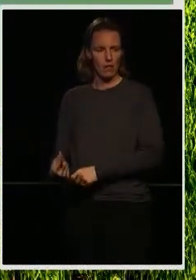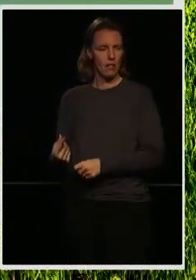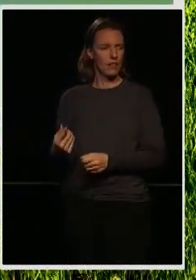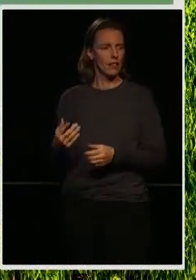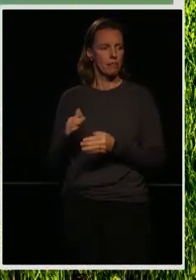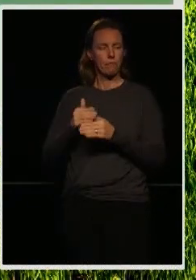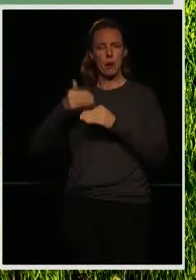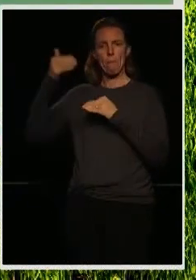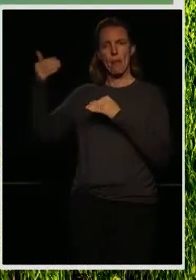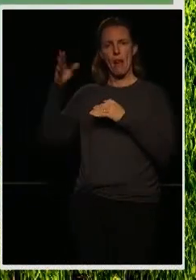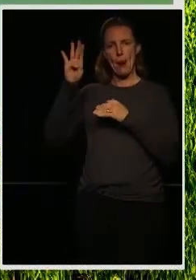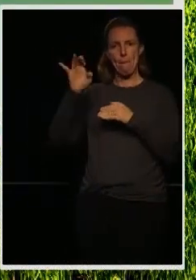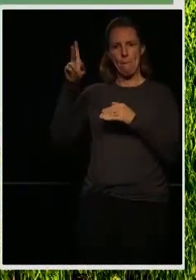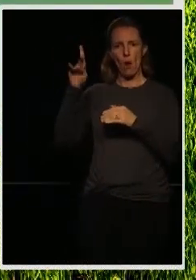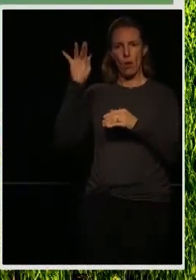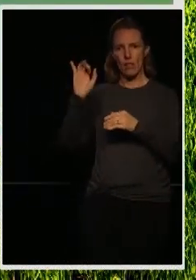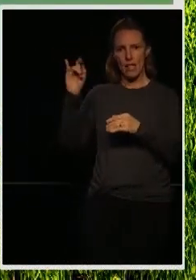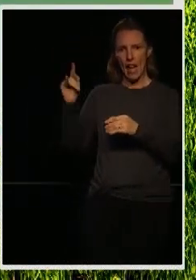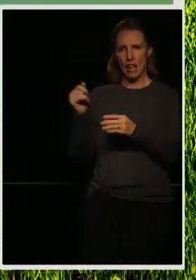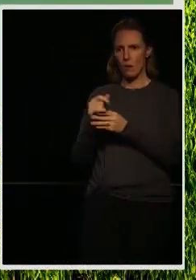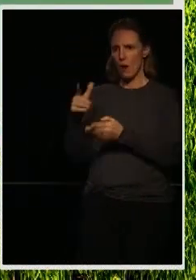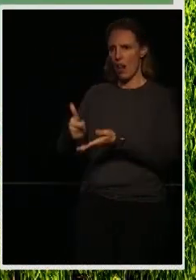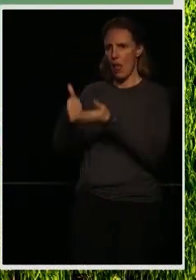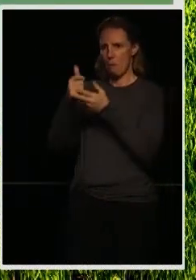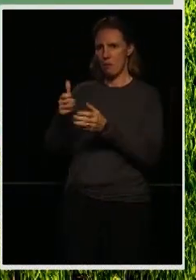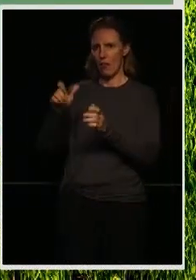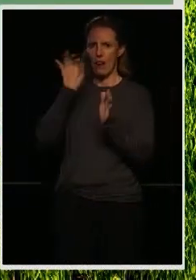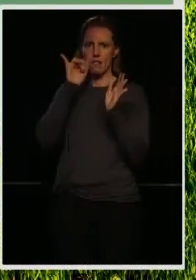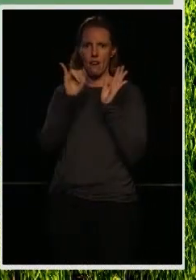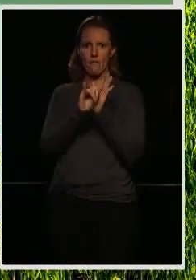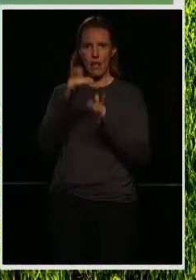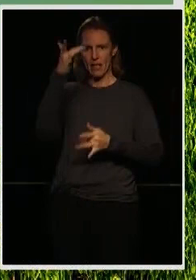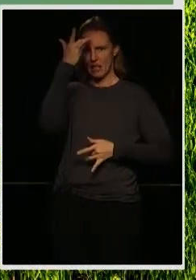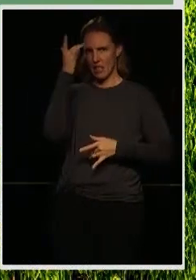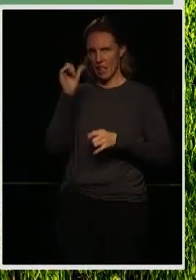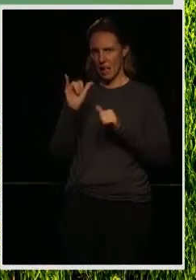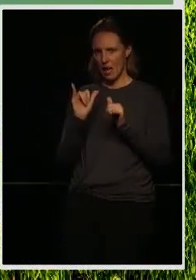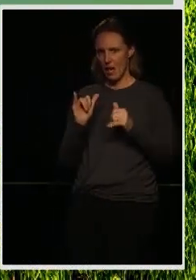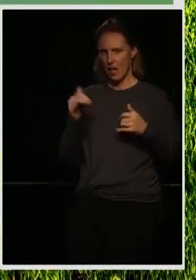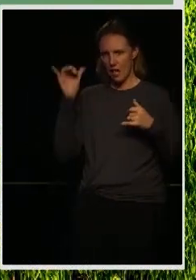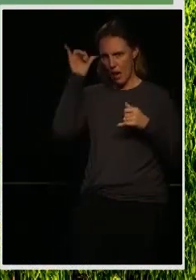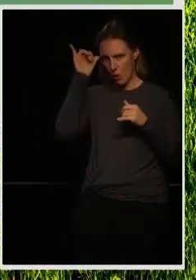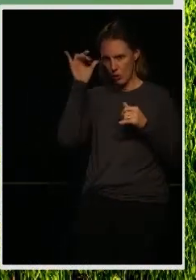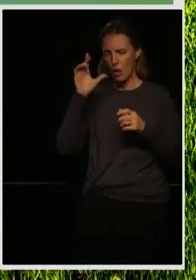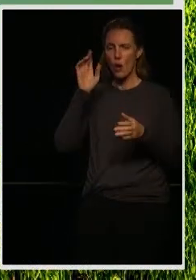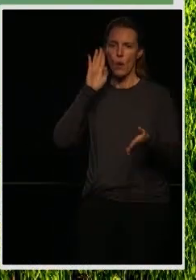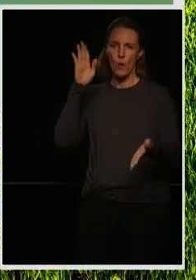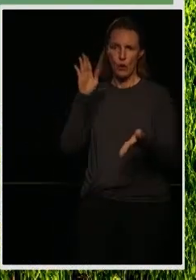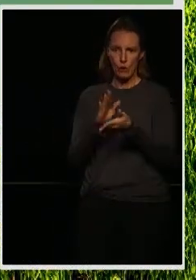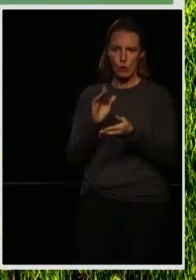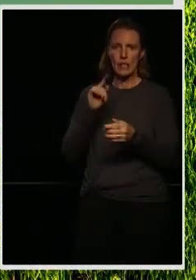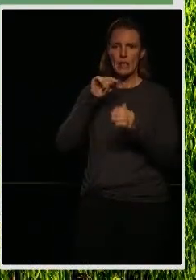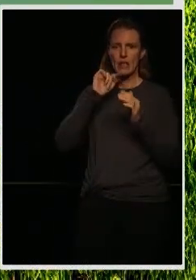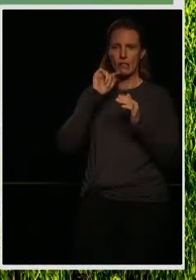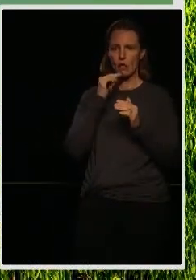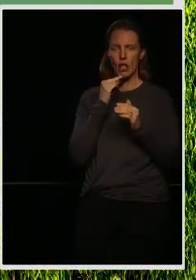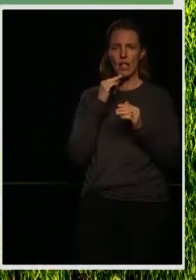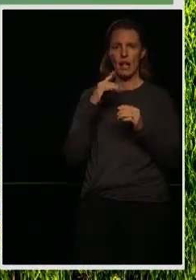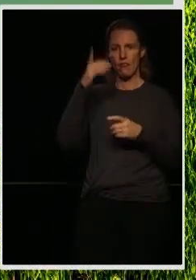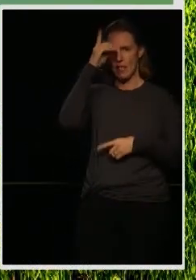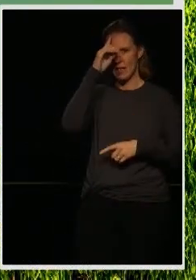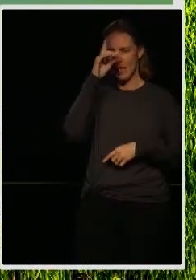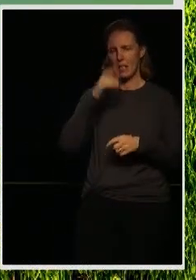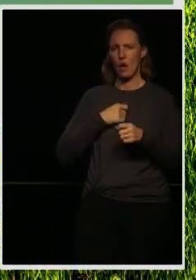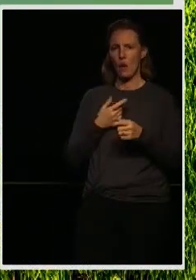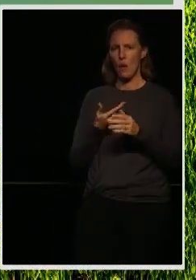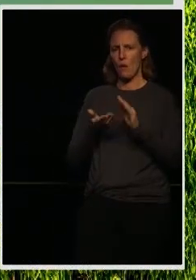Beyond bulk tank milk quality, we help to identify sick cows, we reduce the severity and incidence of disease, and we run a selective